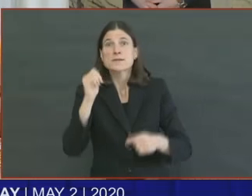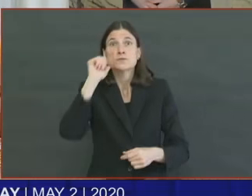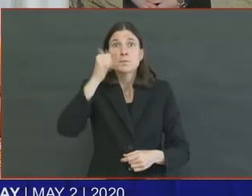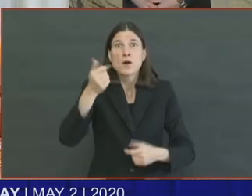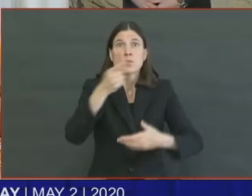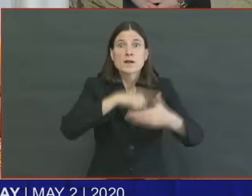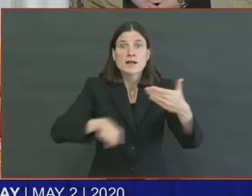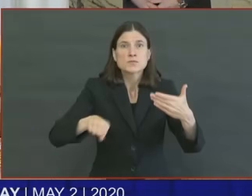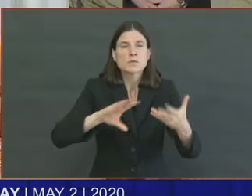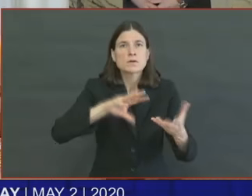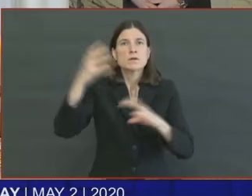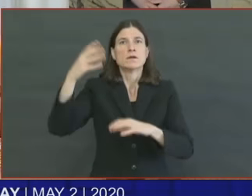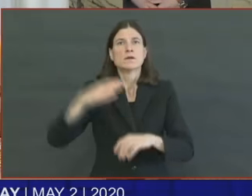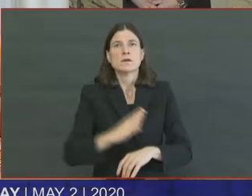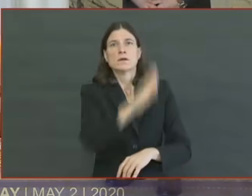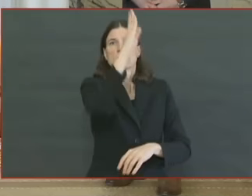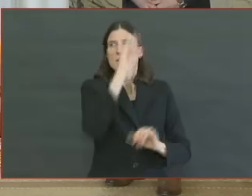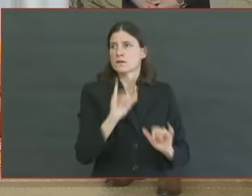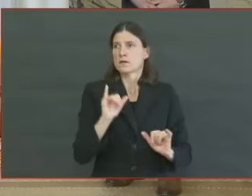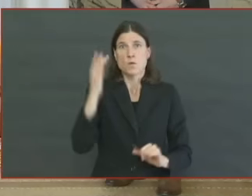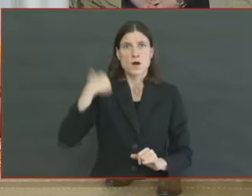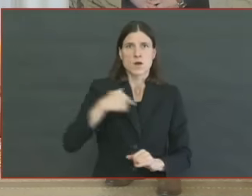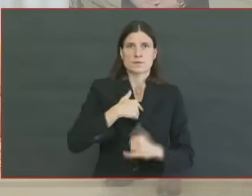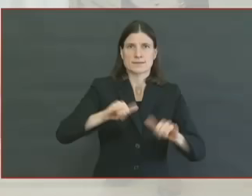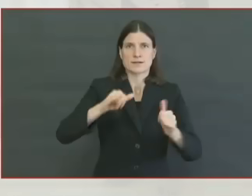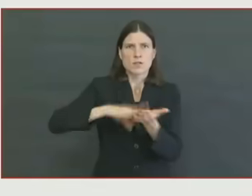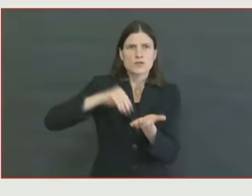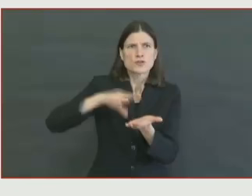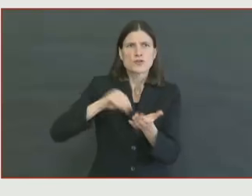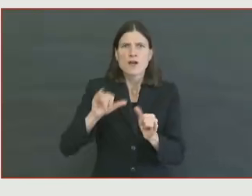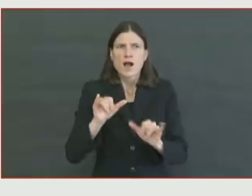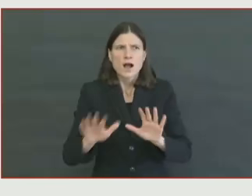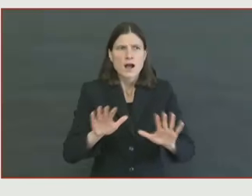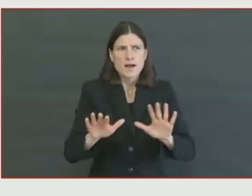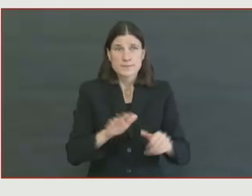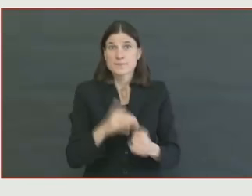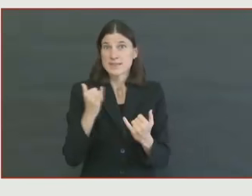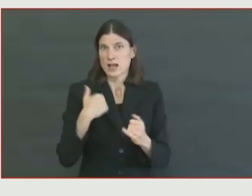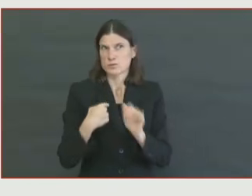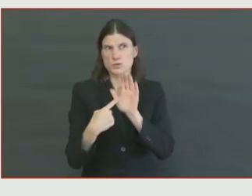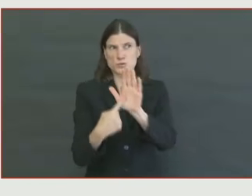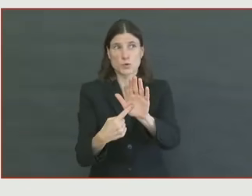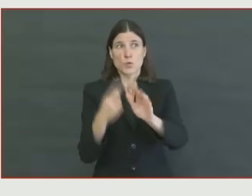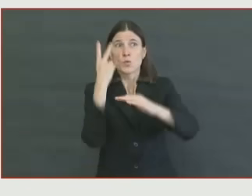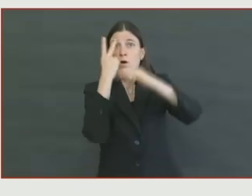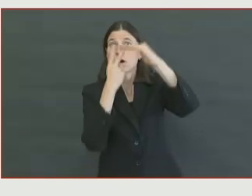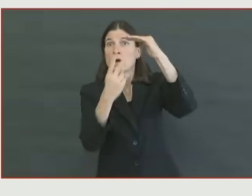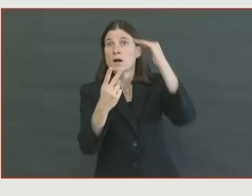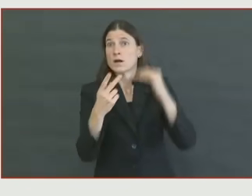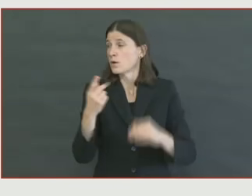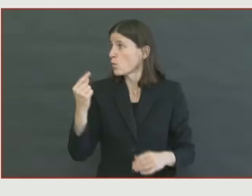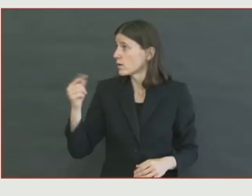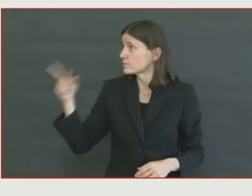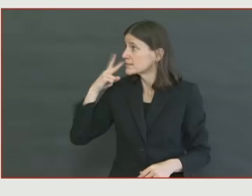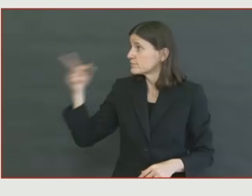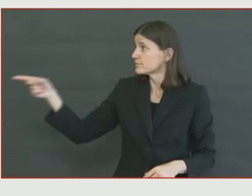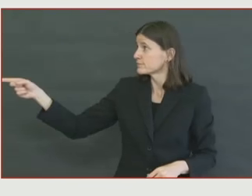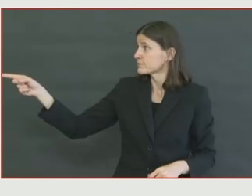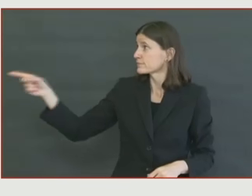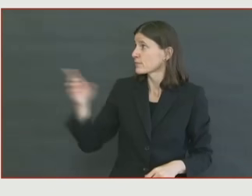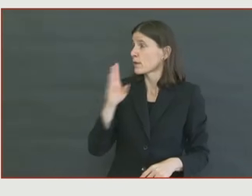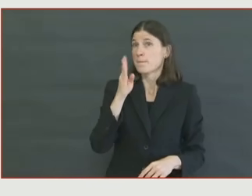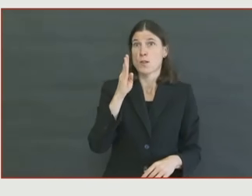virus. So we'll go ahead and put up slide 2. The blue line on this slide models the trend that we just talked about.